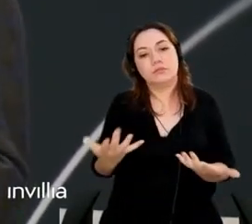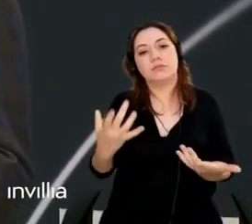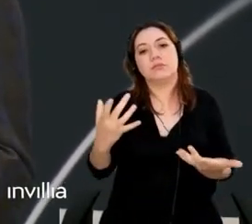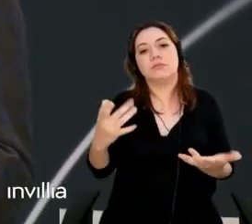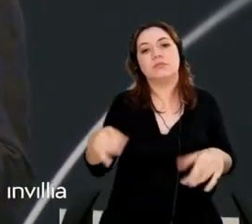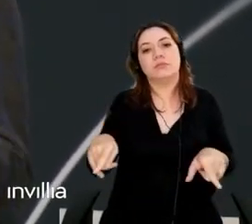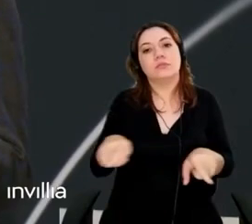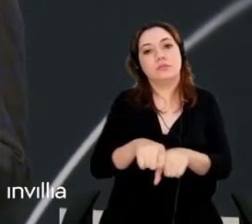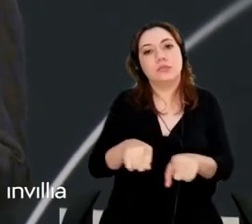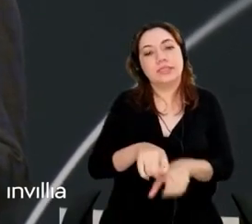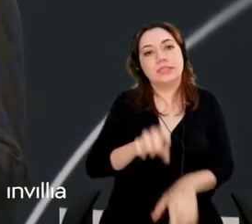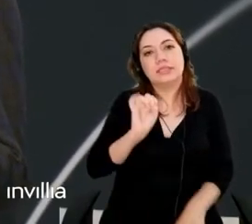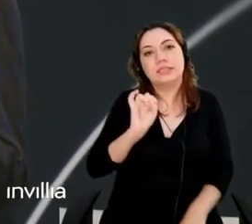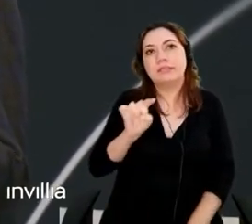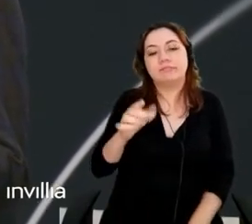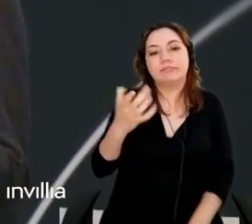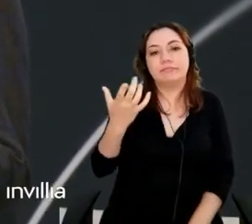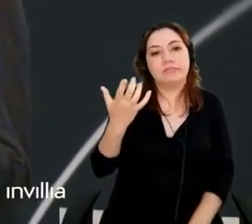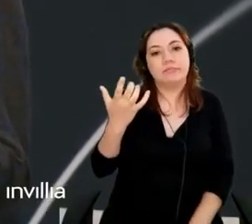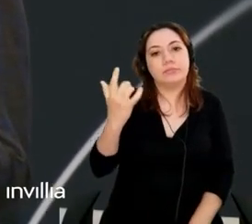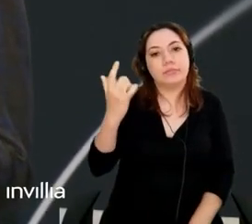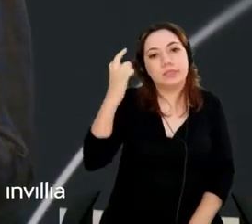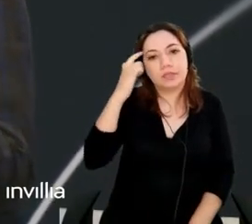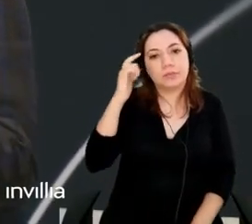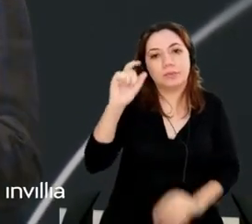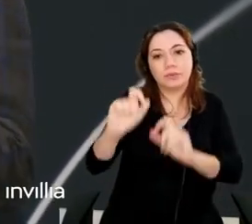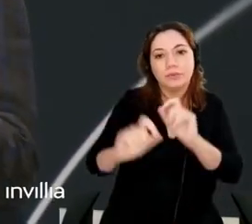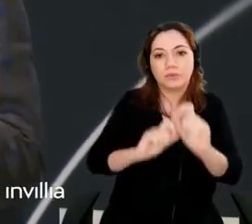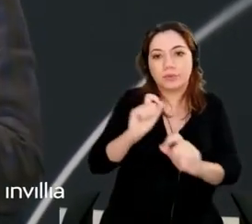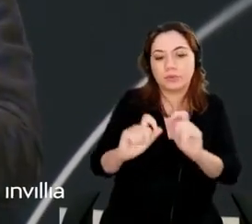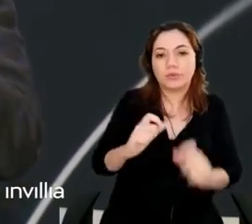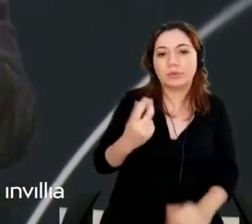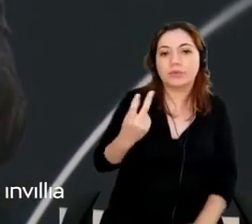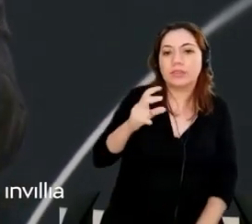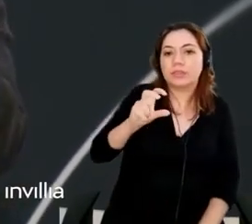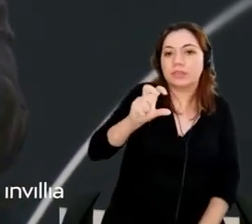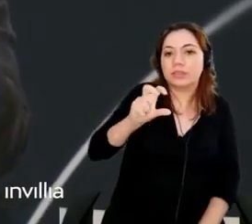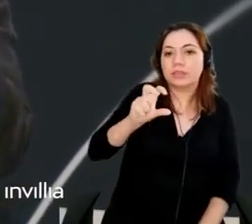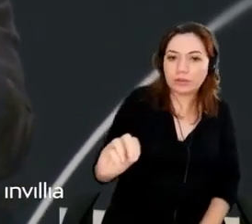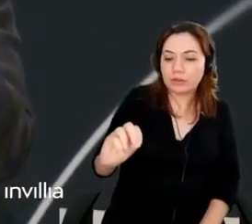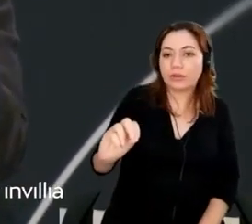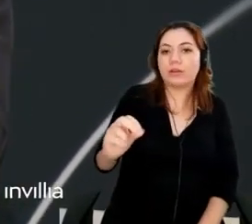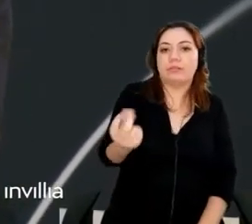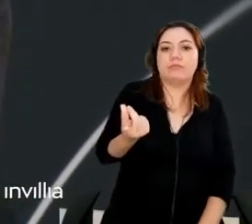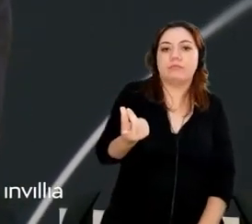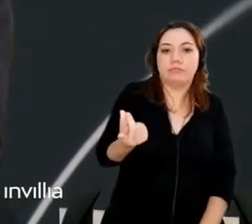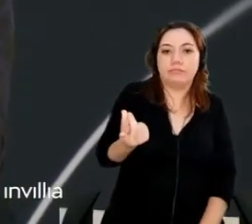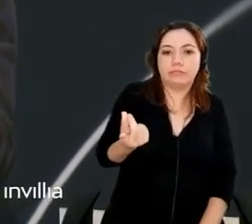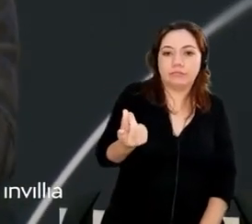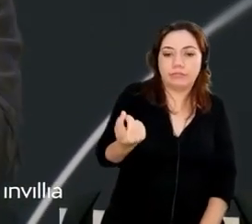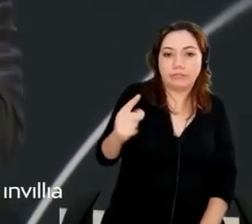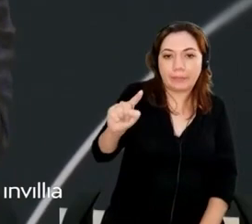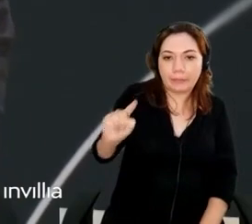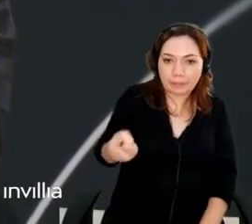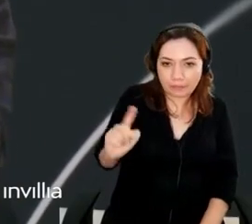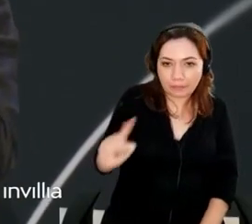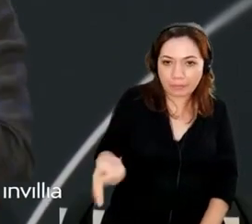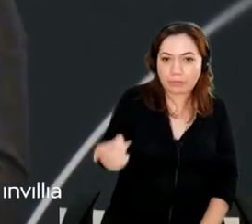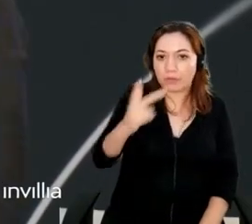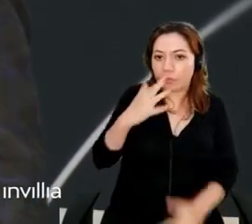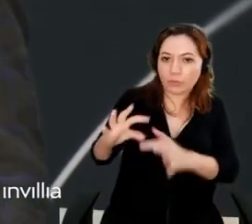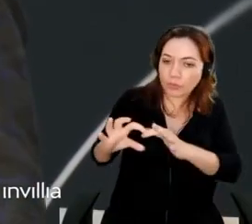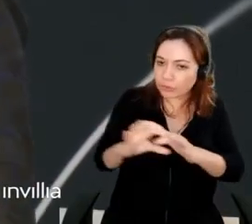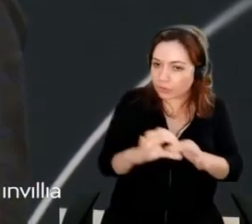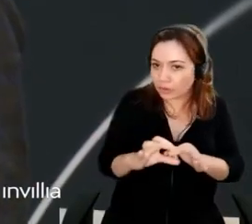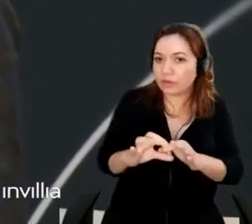like 256K context window, it was trained on million length context window, but, you know, we're